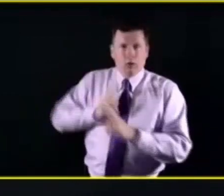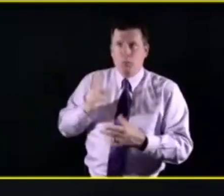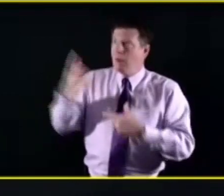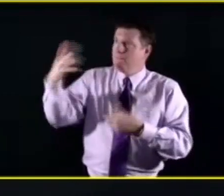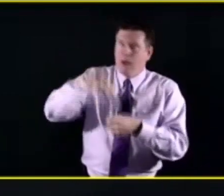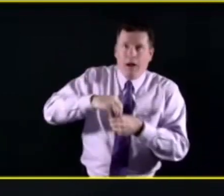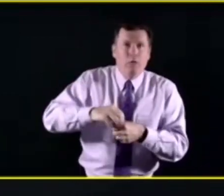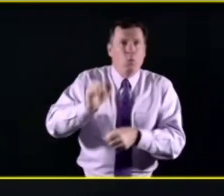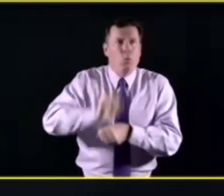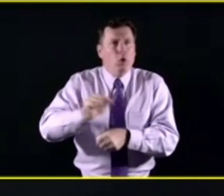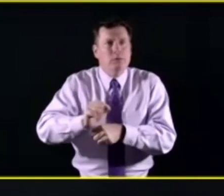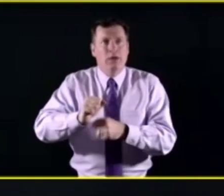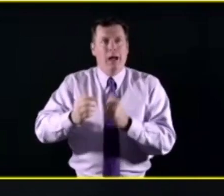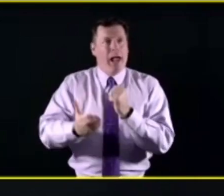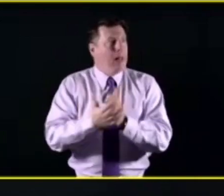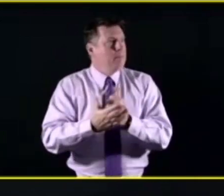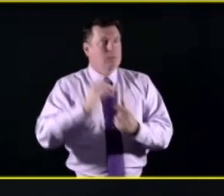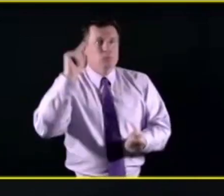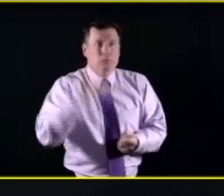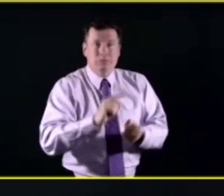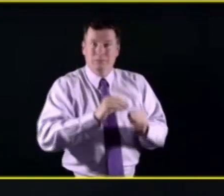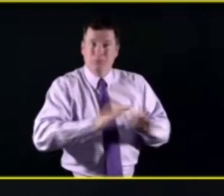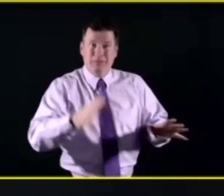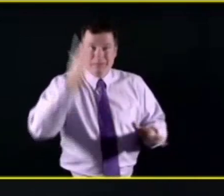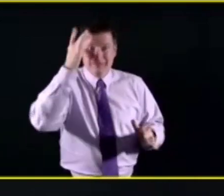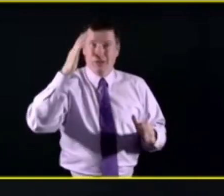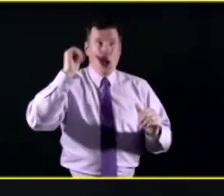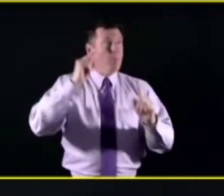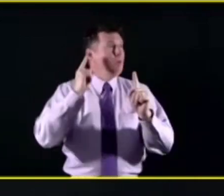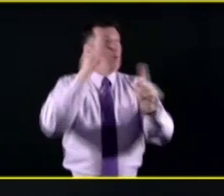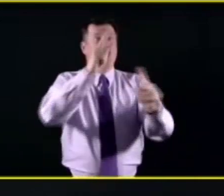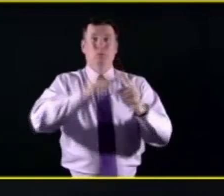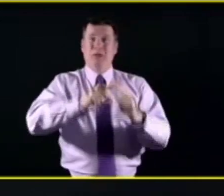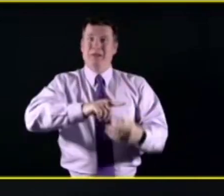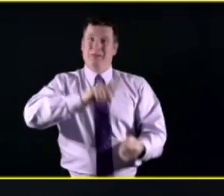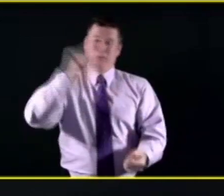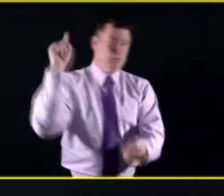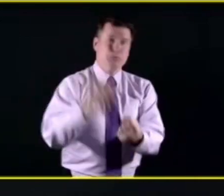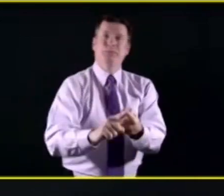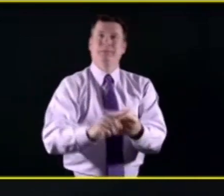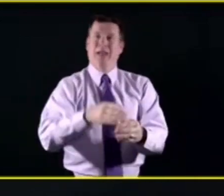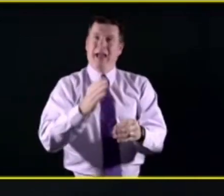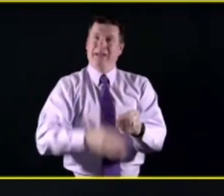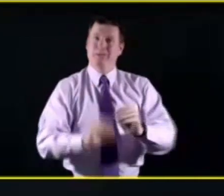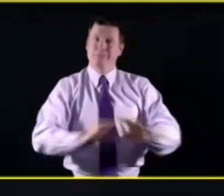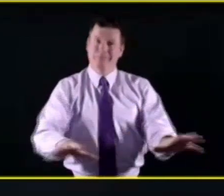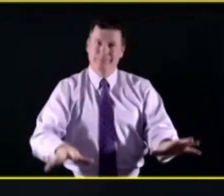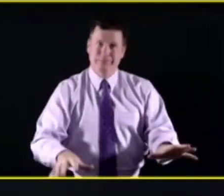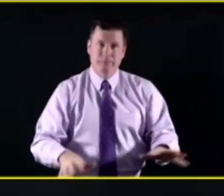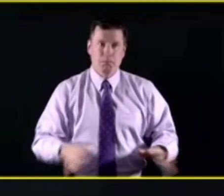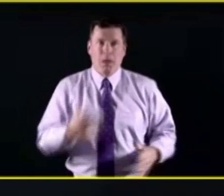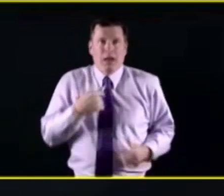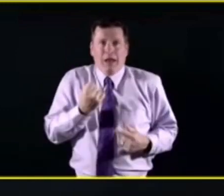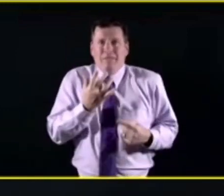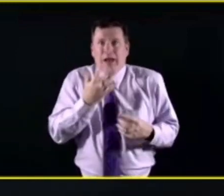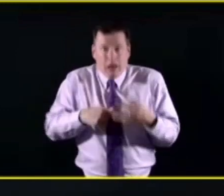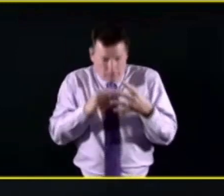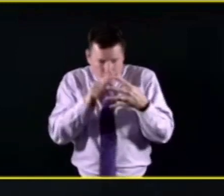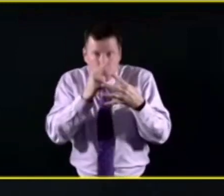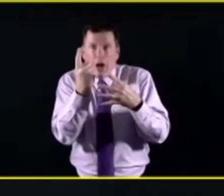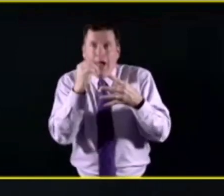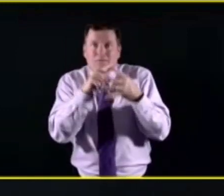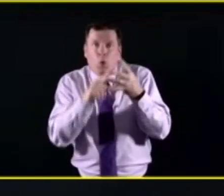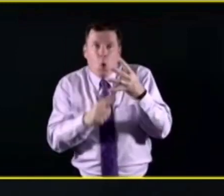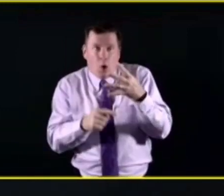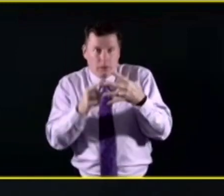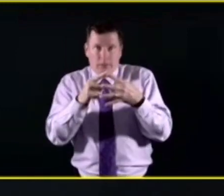great to be, you know, at the forefront, one of four centers to begin this important program. And we're very